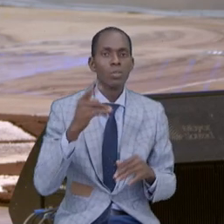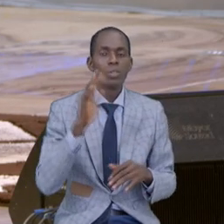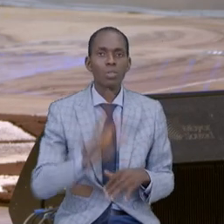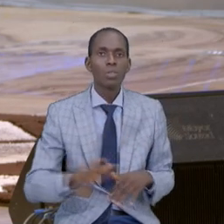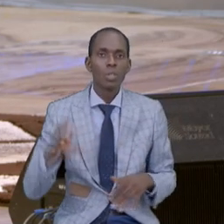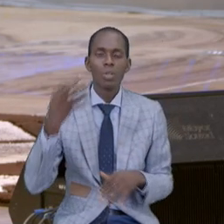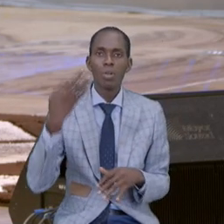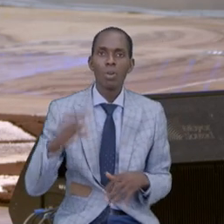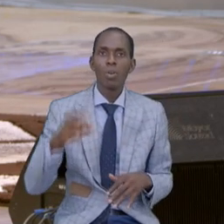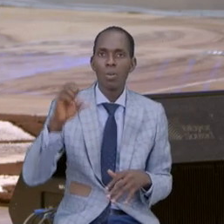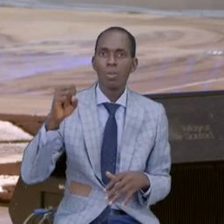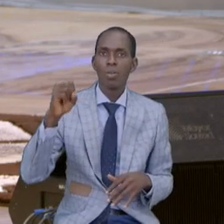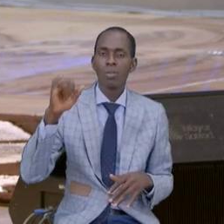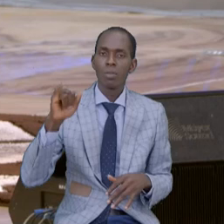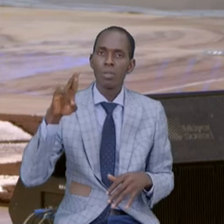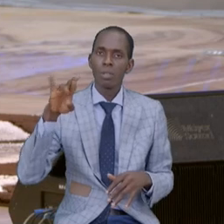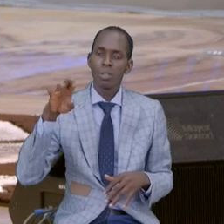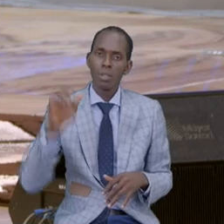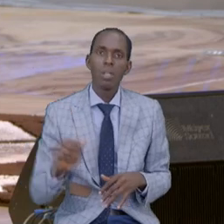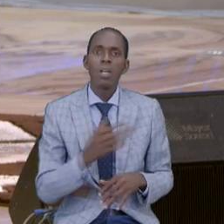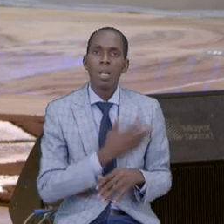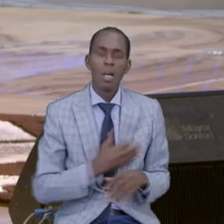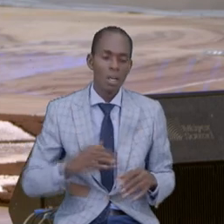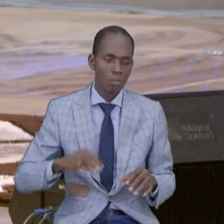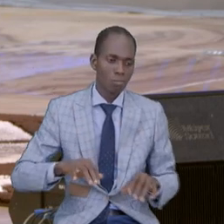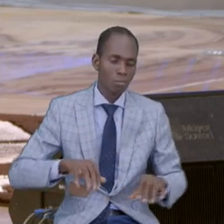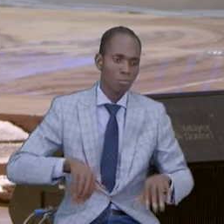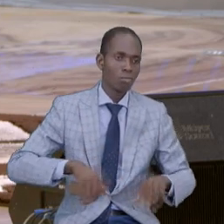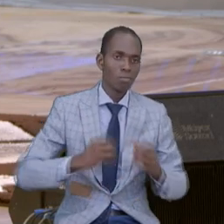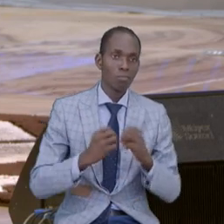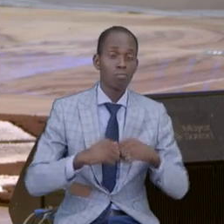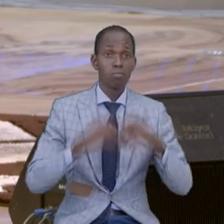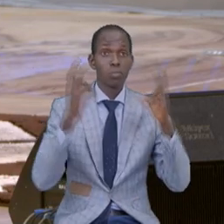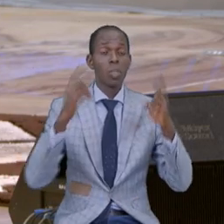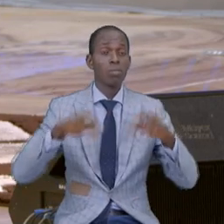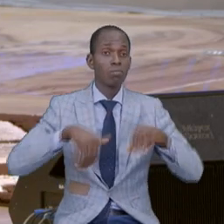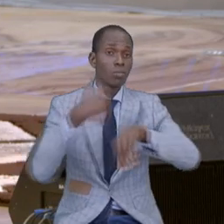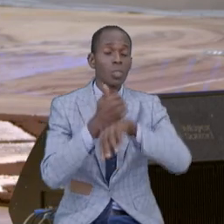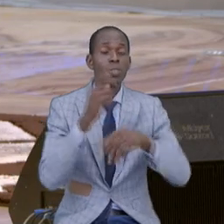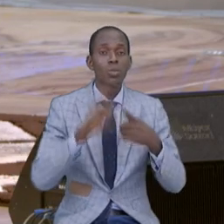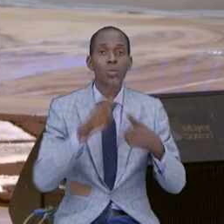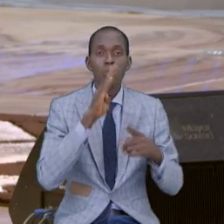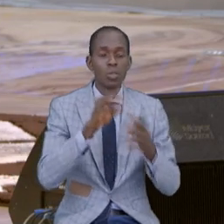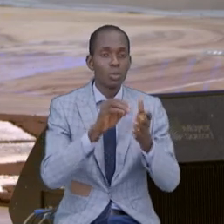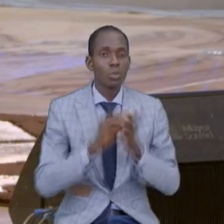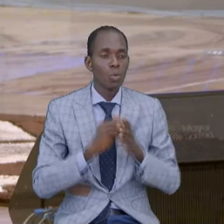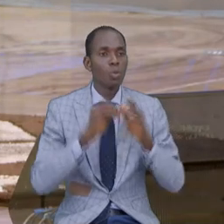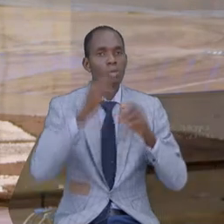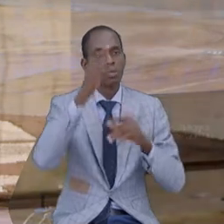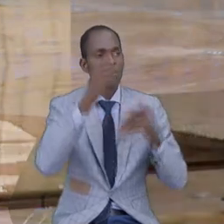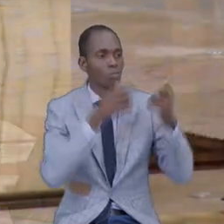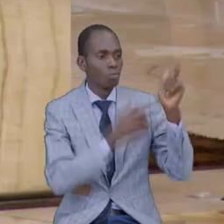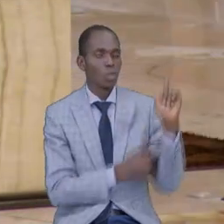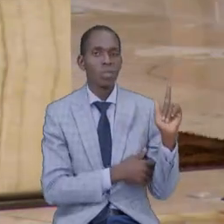Seir, and set them up to be his gods. This is the man, he did things